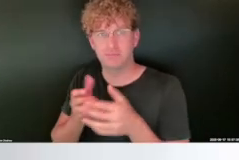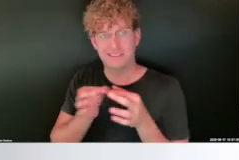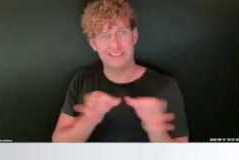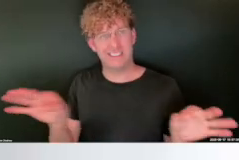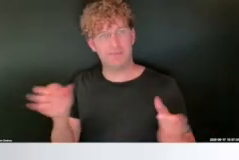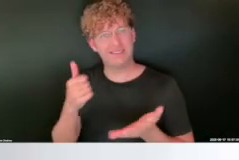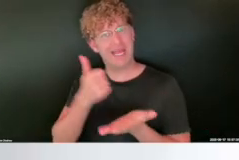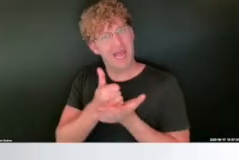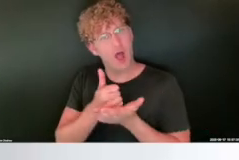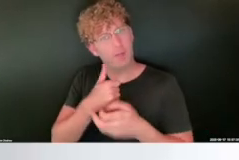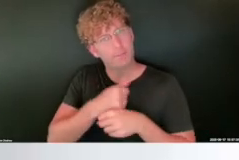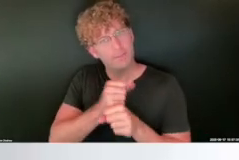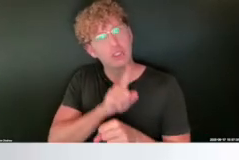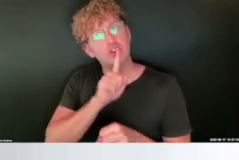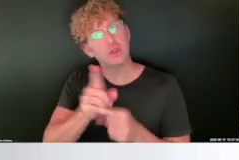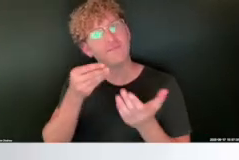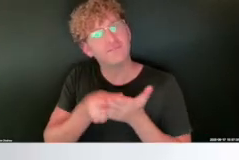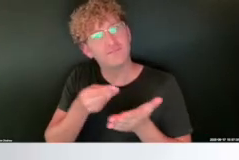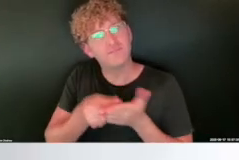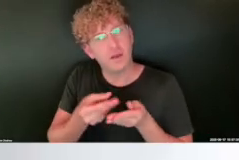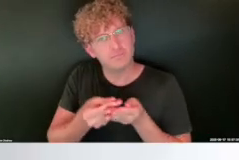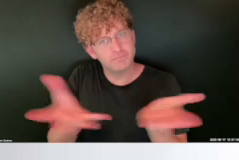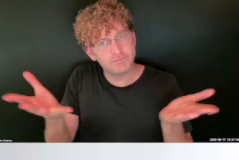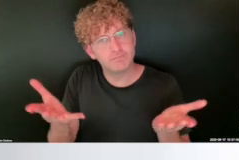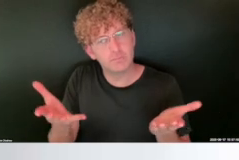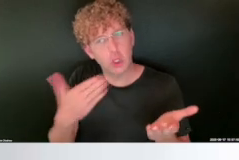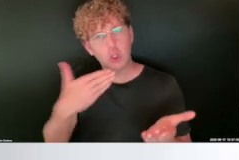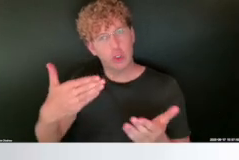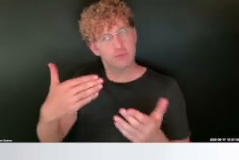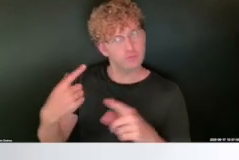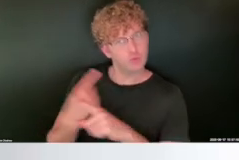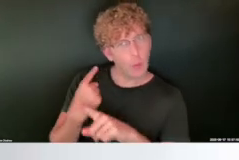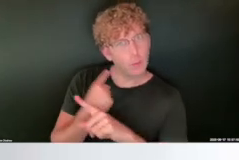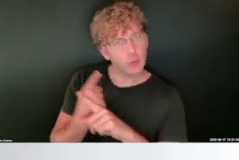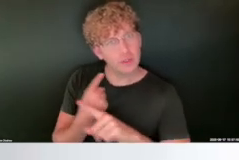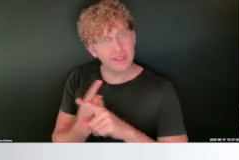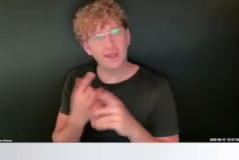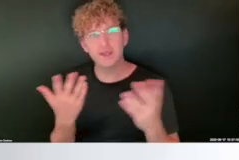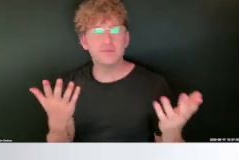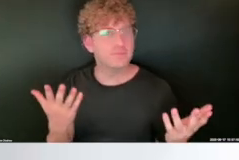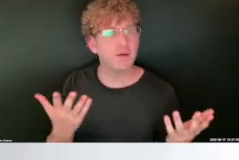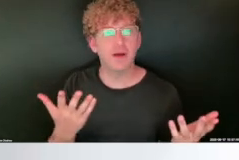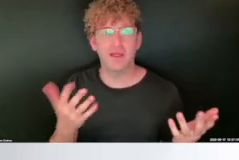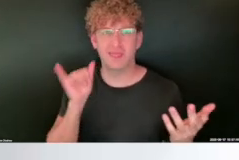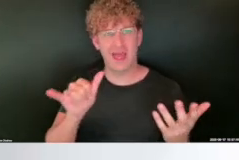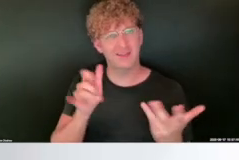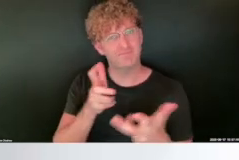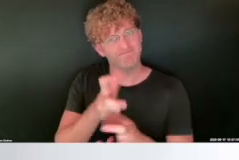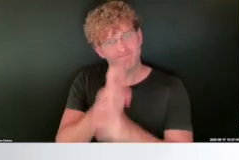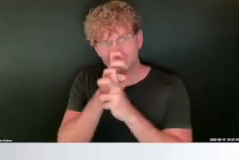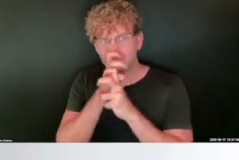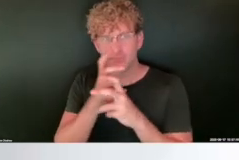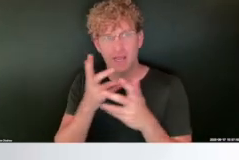actors that comply with the law. But in this case, it's particularly stringent and potentially prohibitive for certain